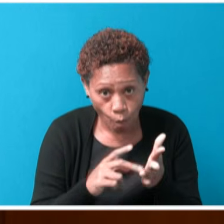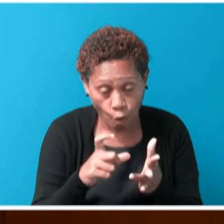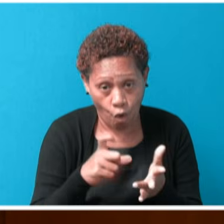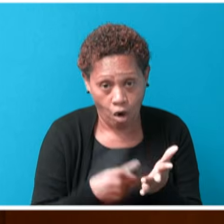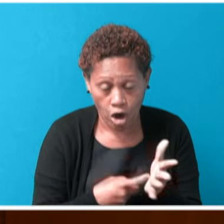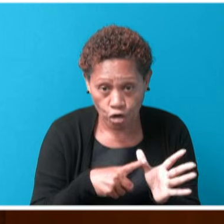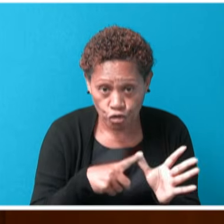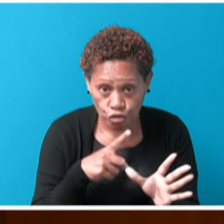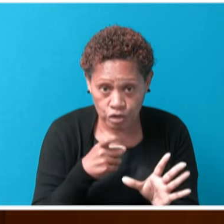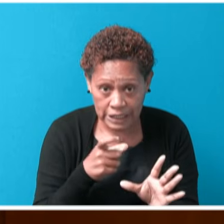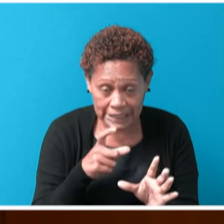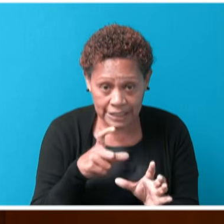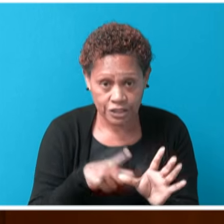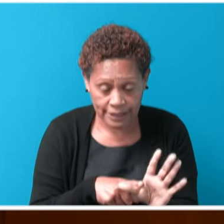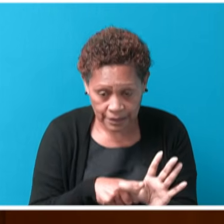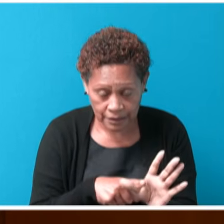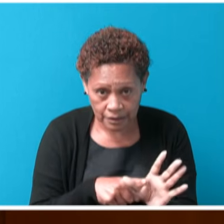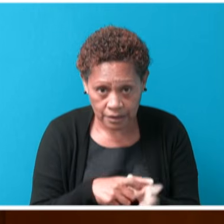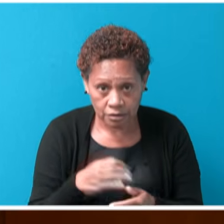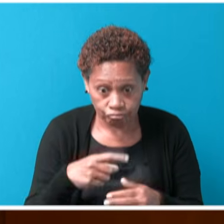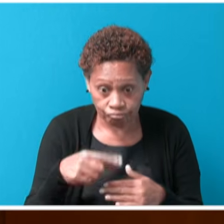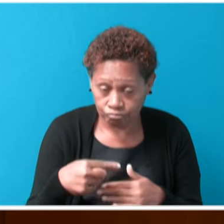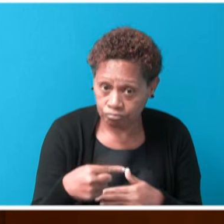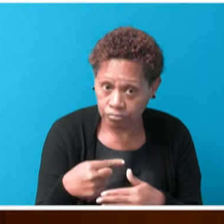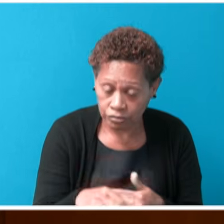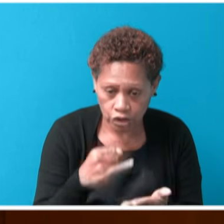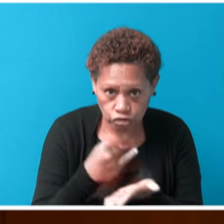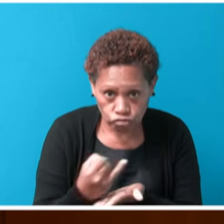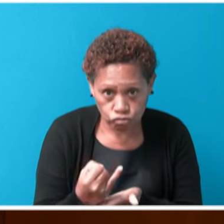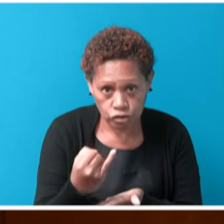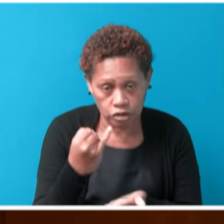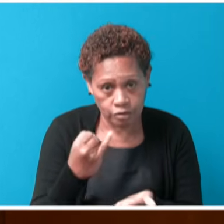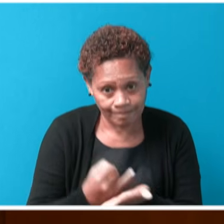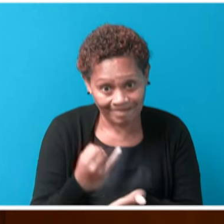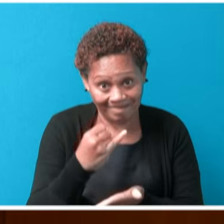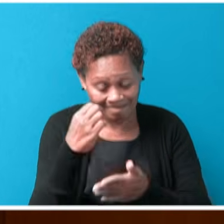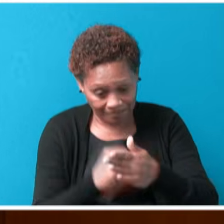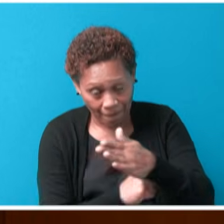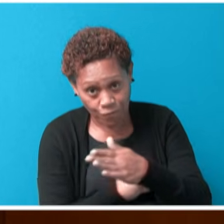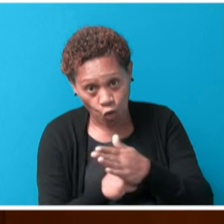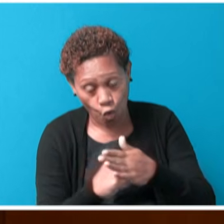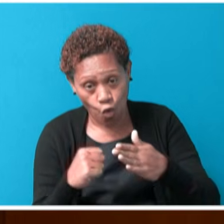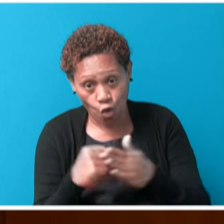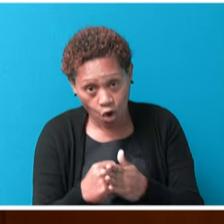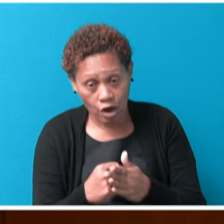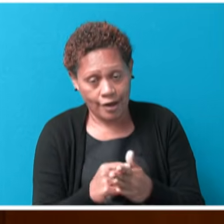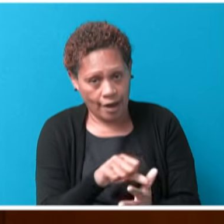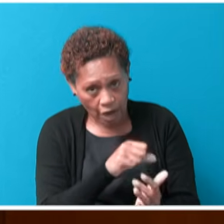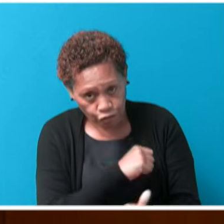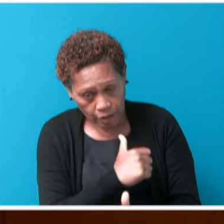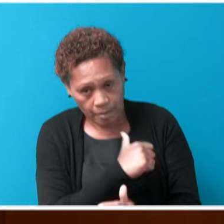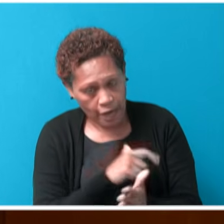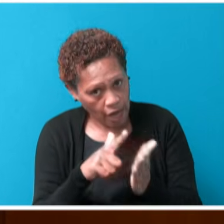that listens, institutions that are grounded in accountability, laws that uphold